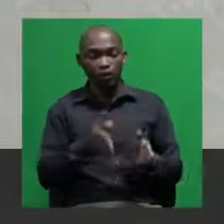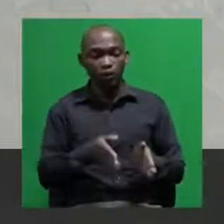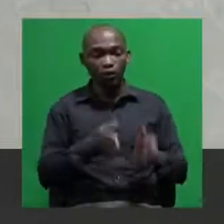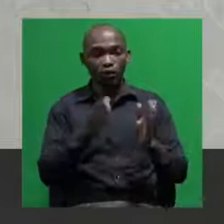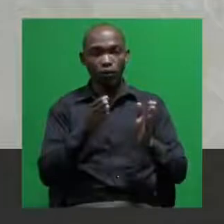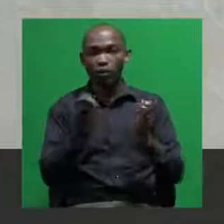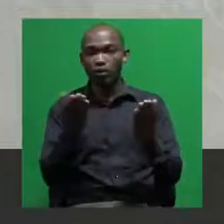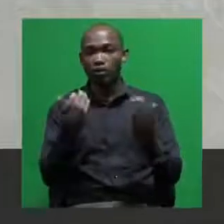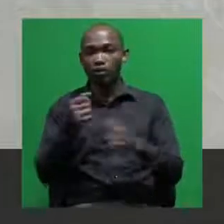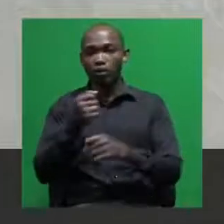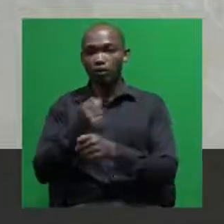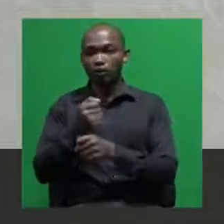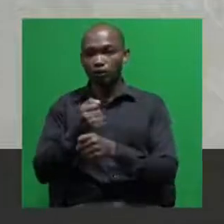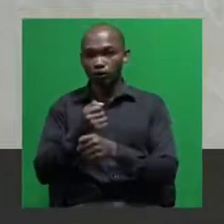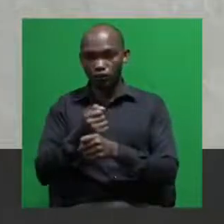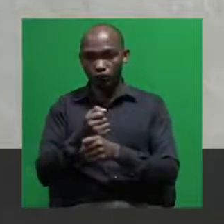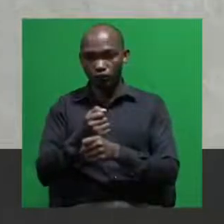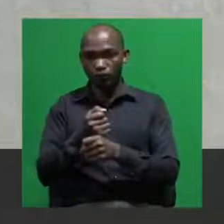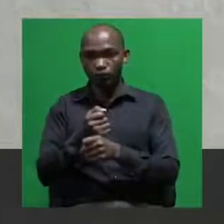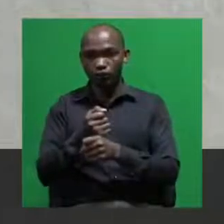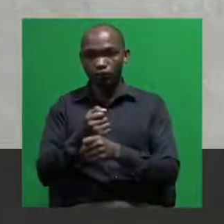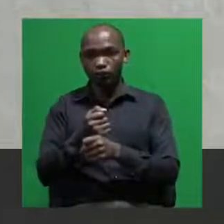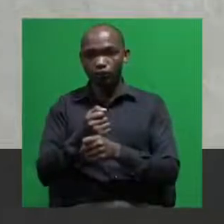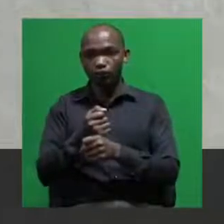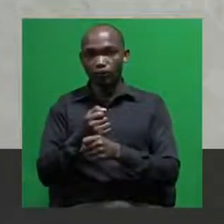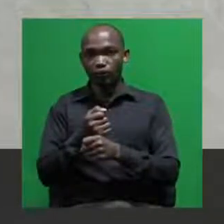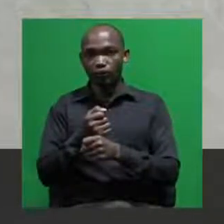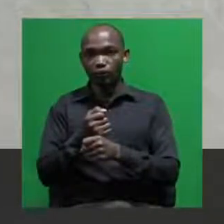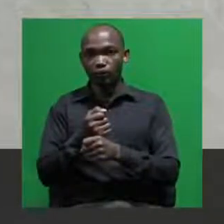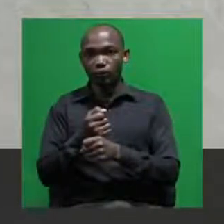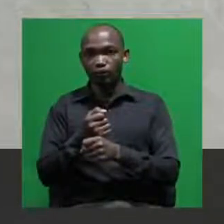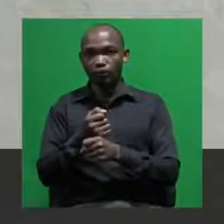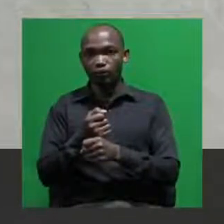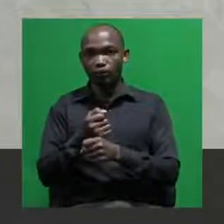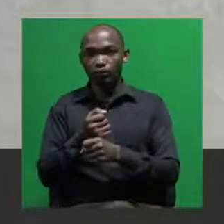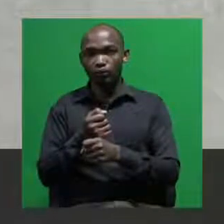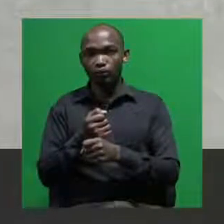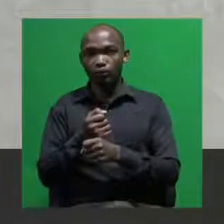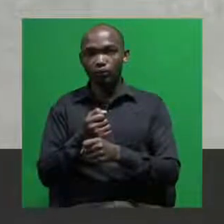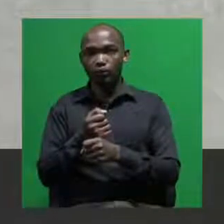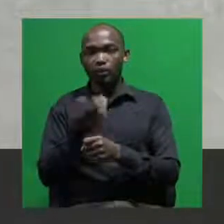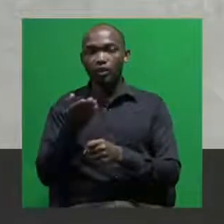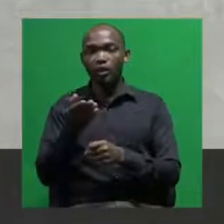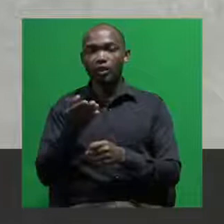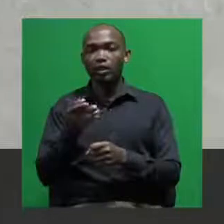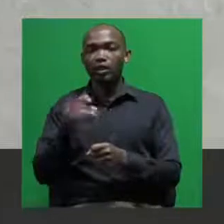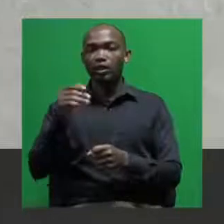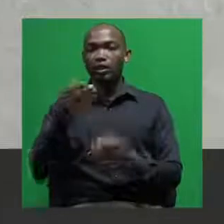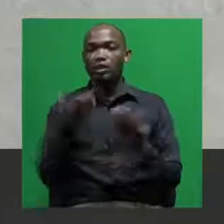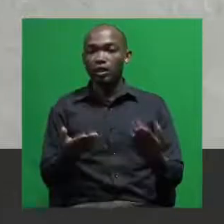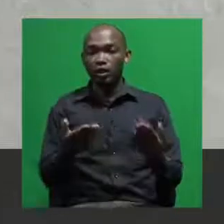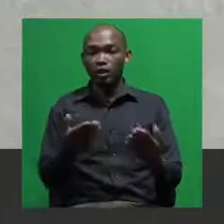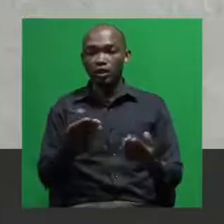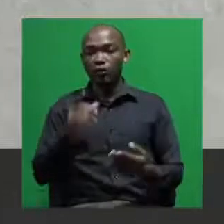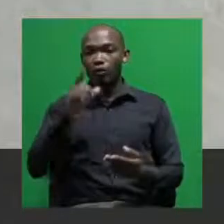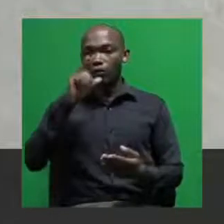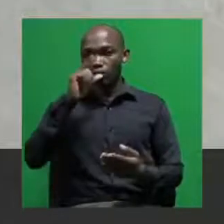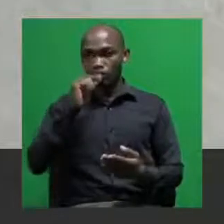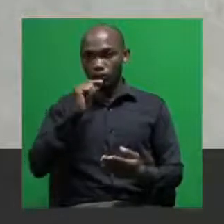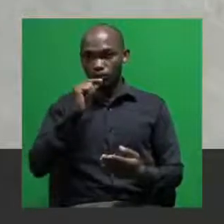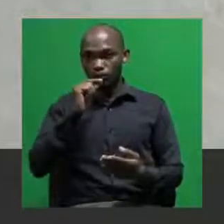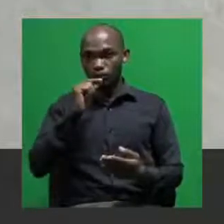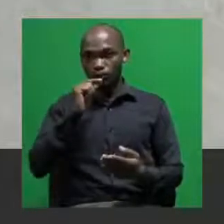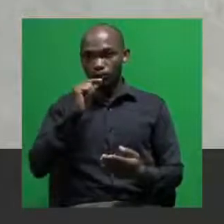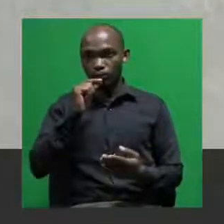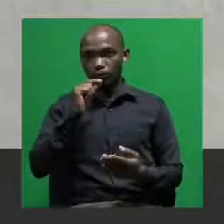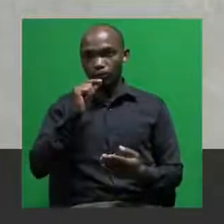third time, now close your mouth like this one, then push out the